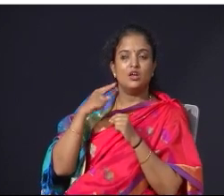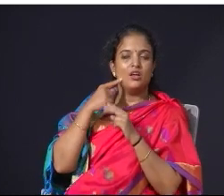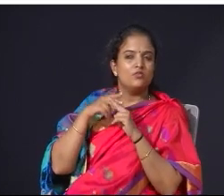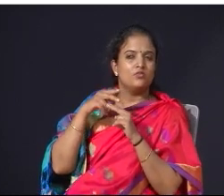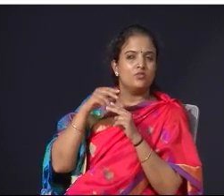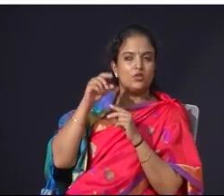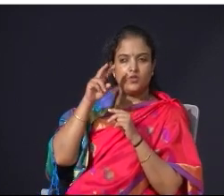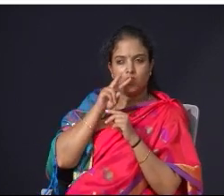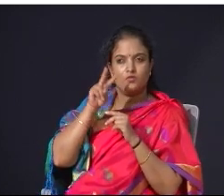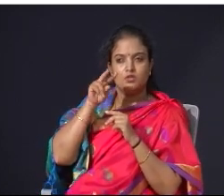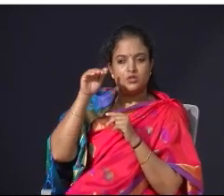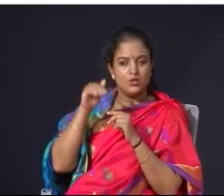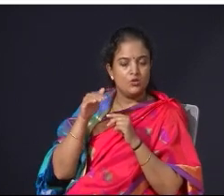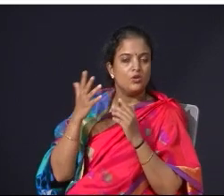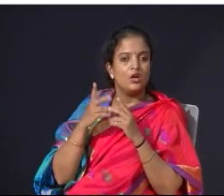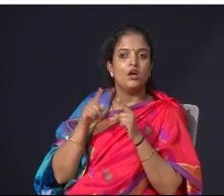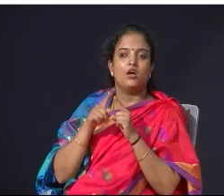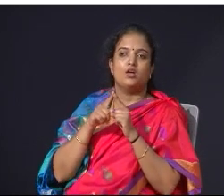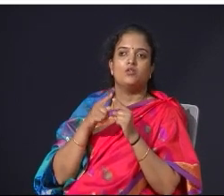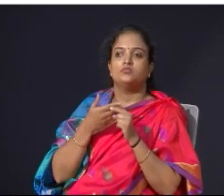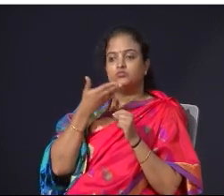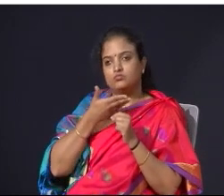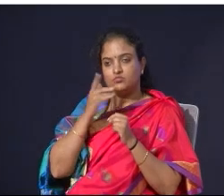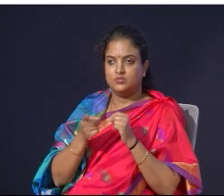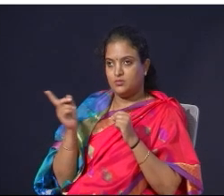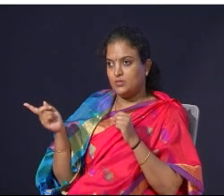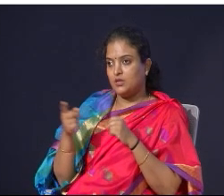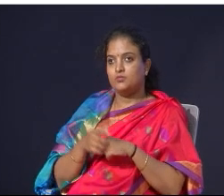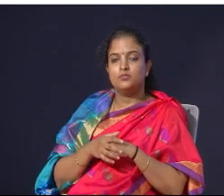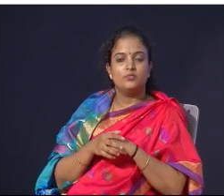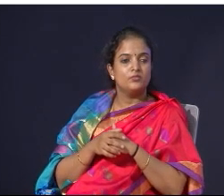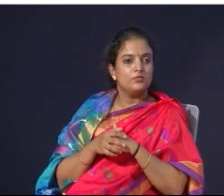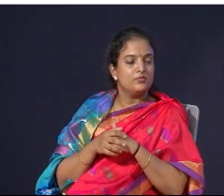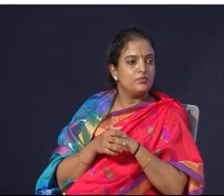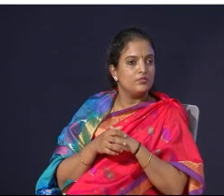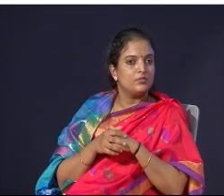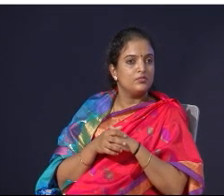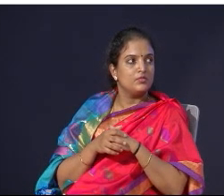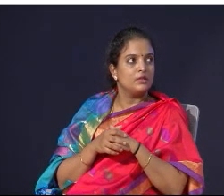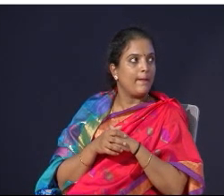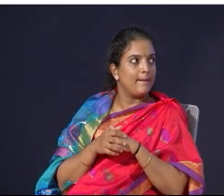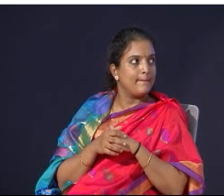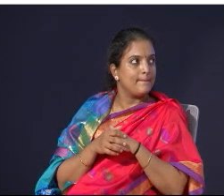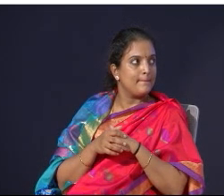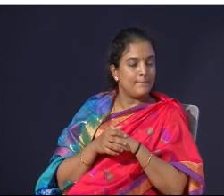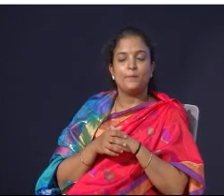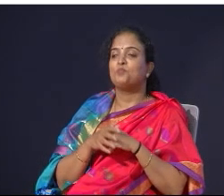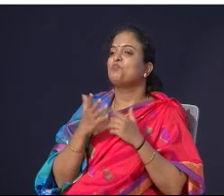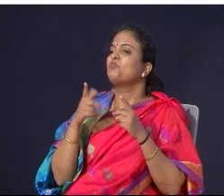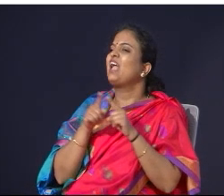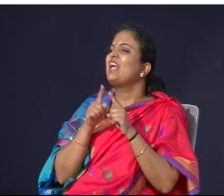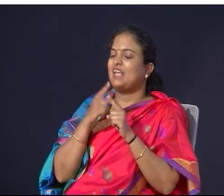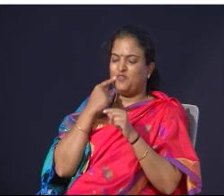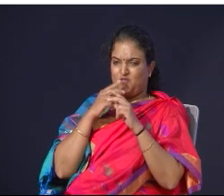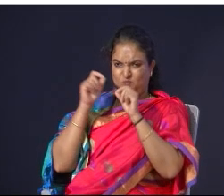we'll have to train him how to use that vision. So these are some pictures. How do you do it? We use high contrast